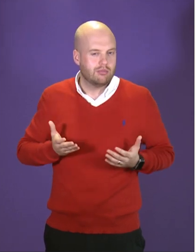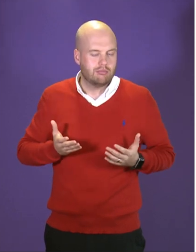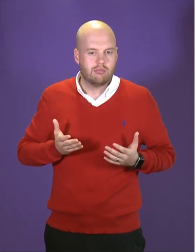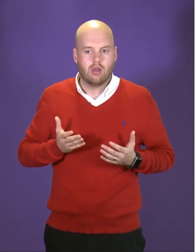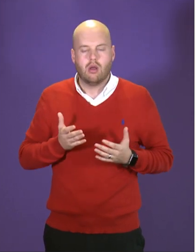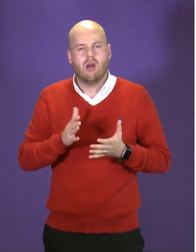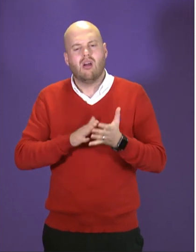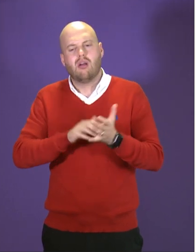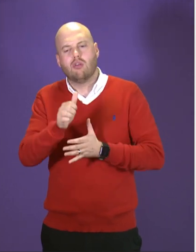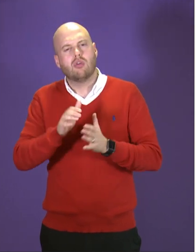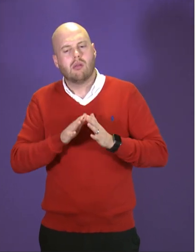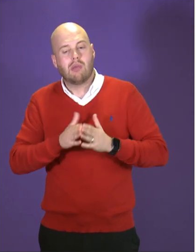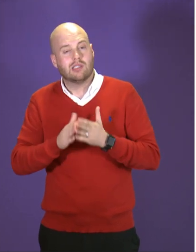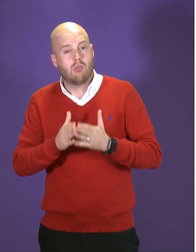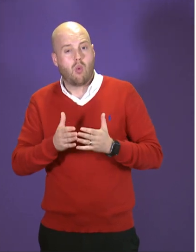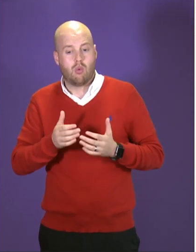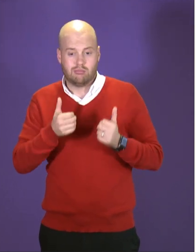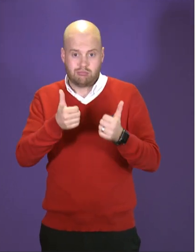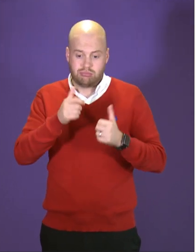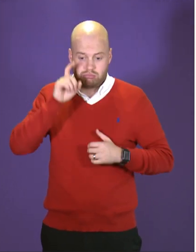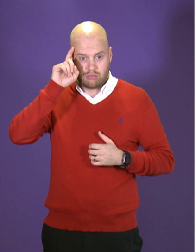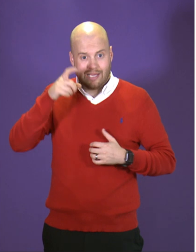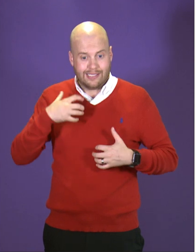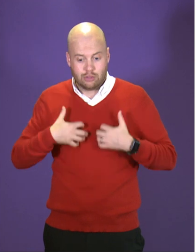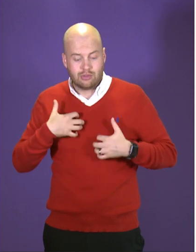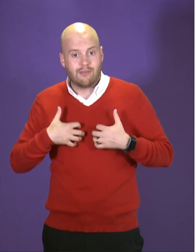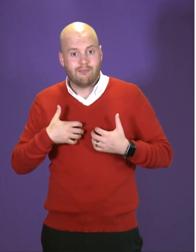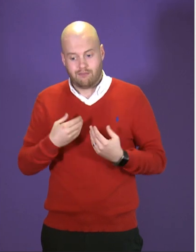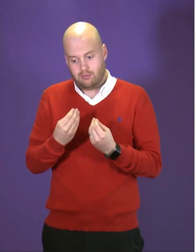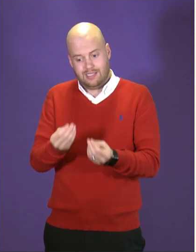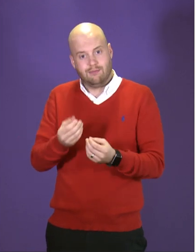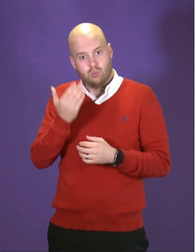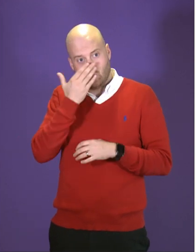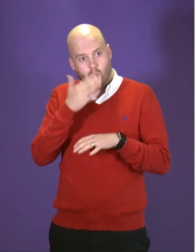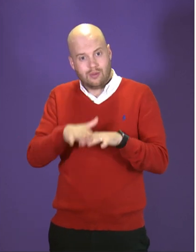innovative initiative that applies to the school kids